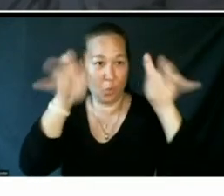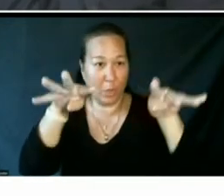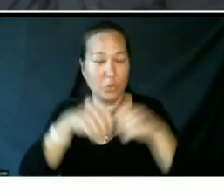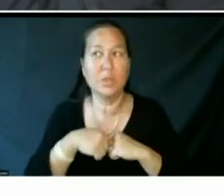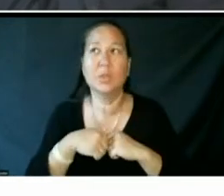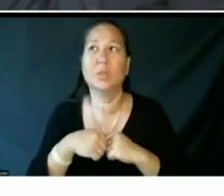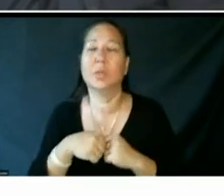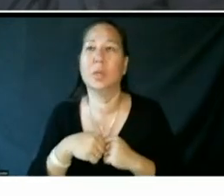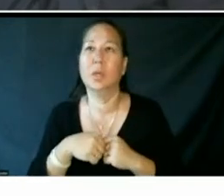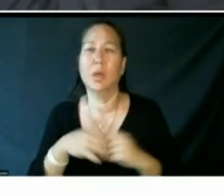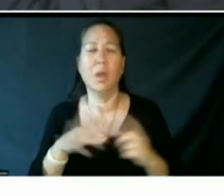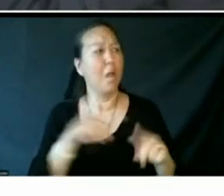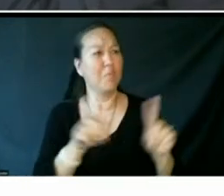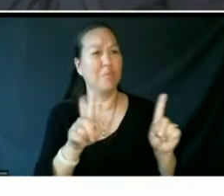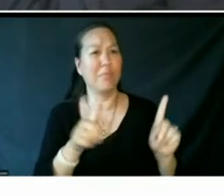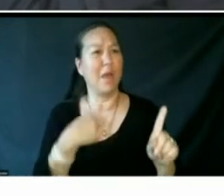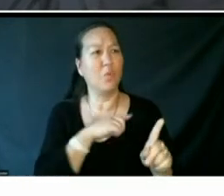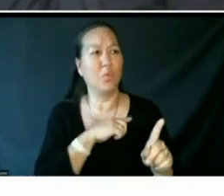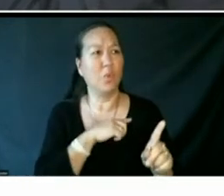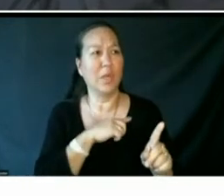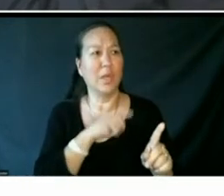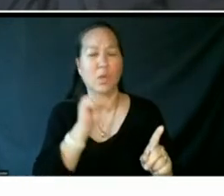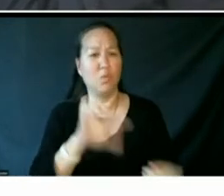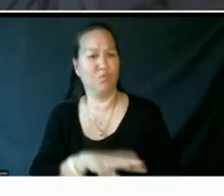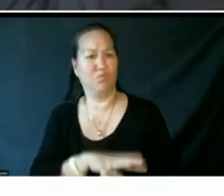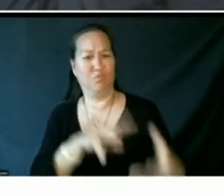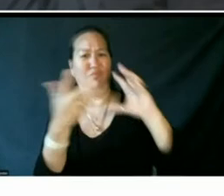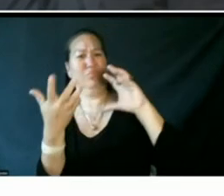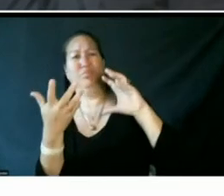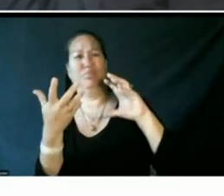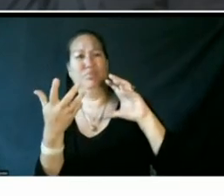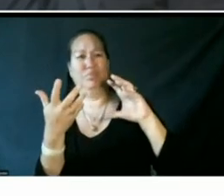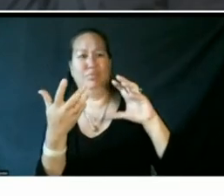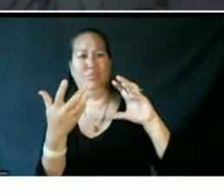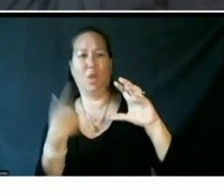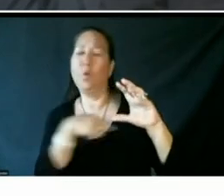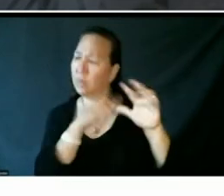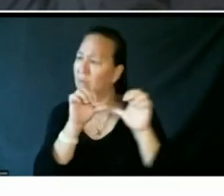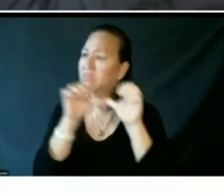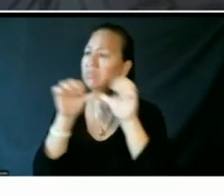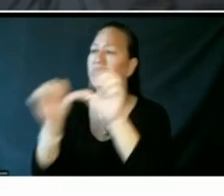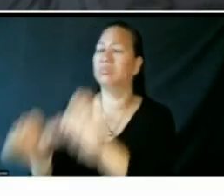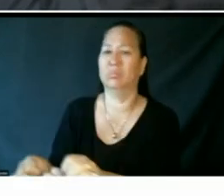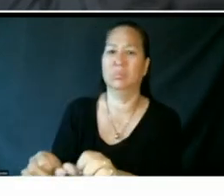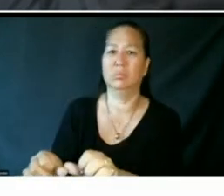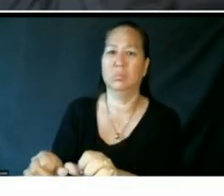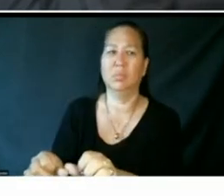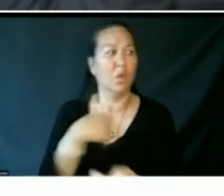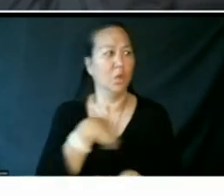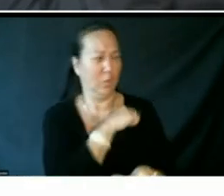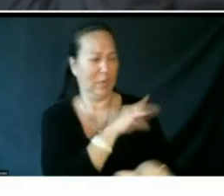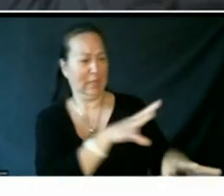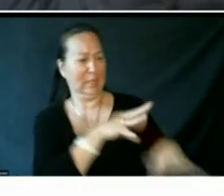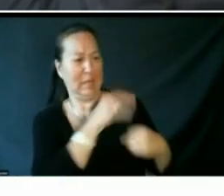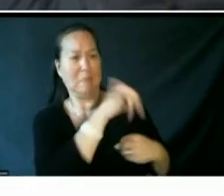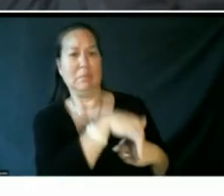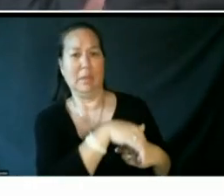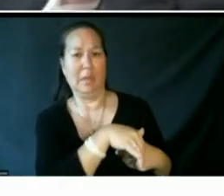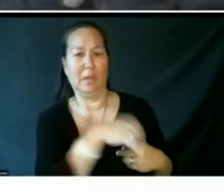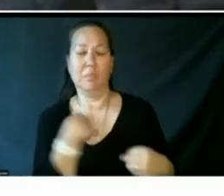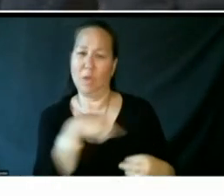without disturbance and with acceptance, that